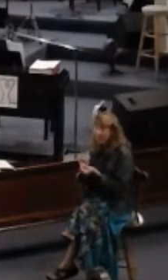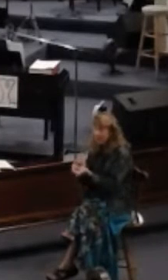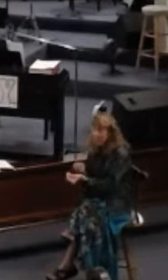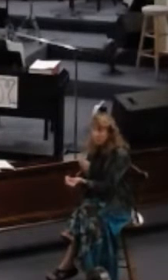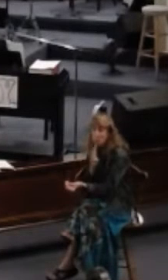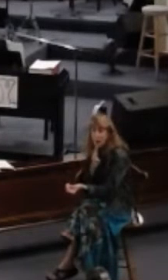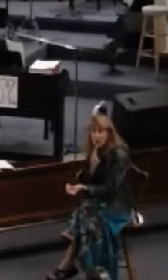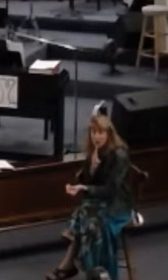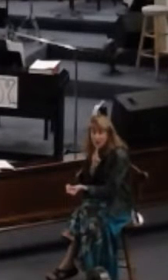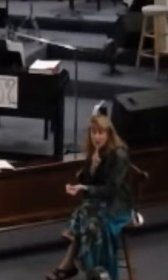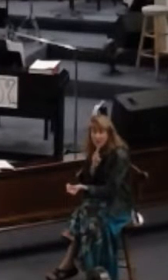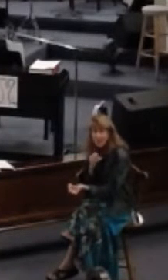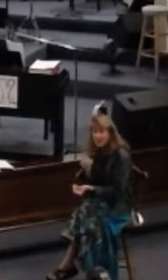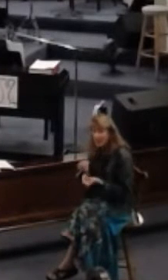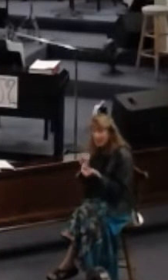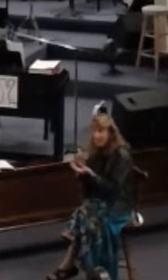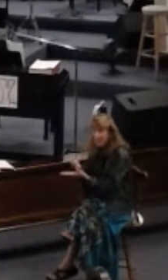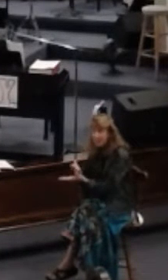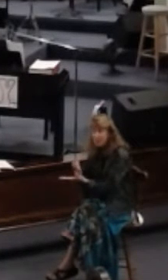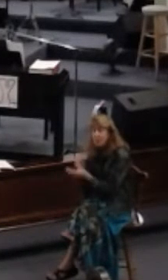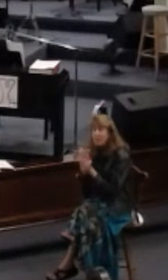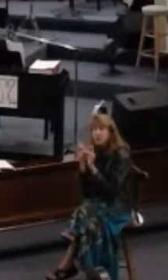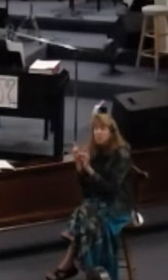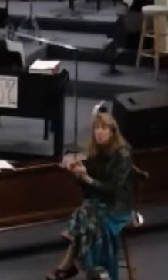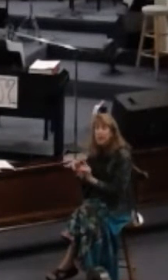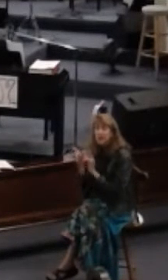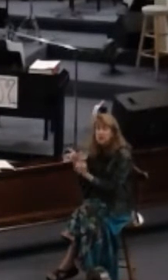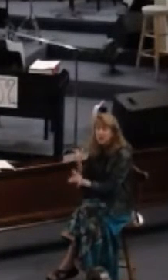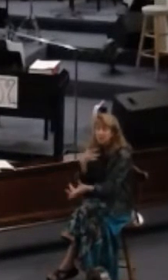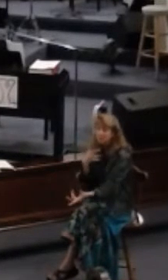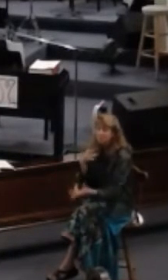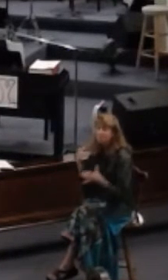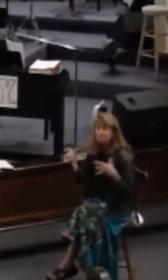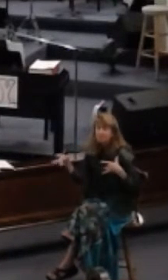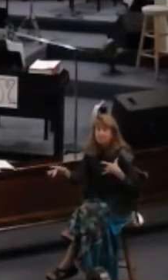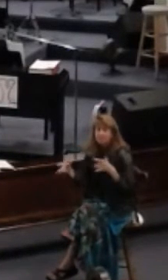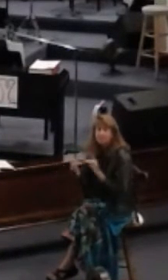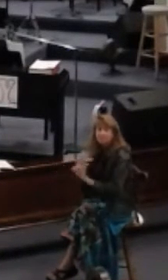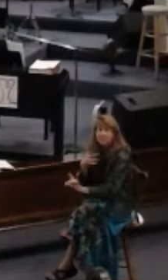water, and they gave them compassion.